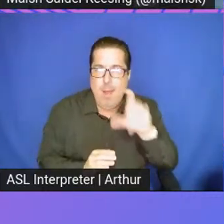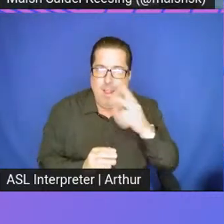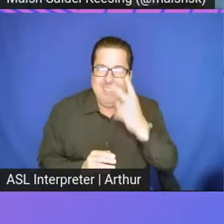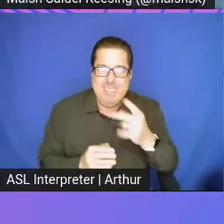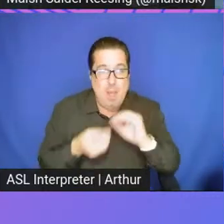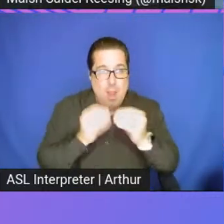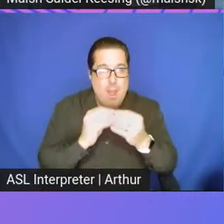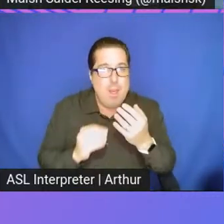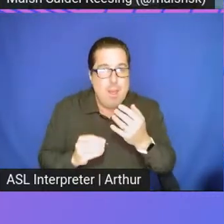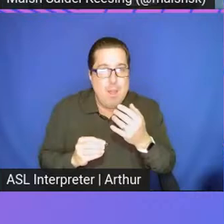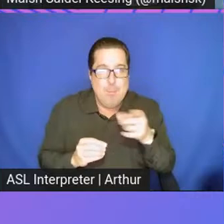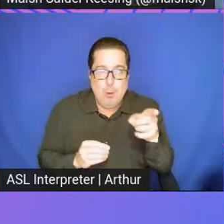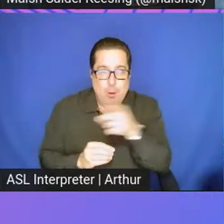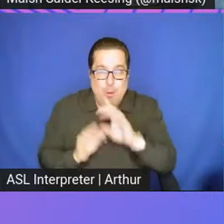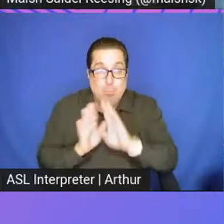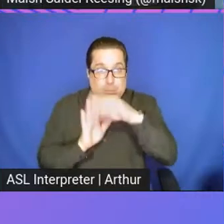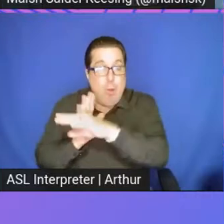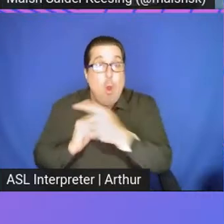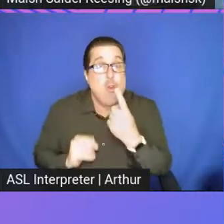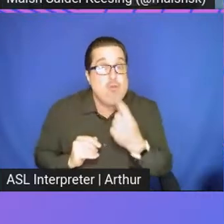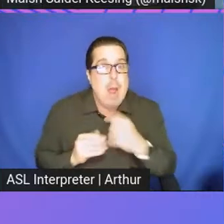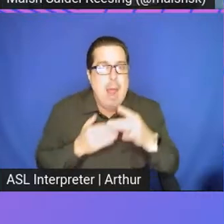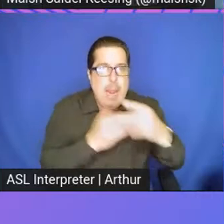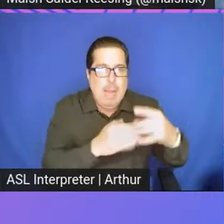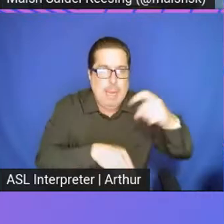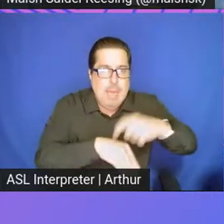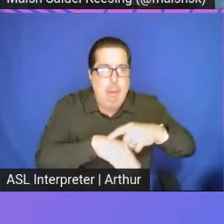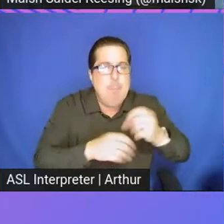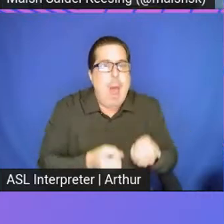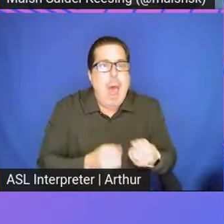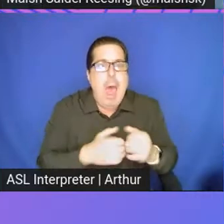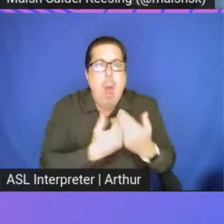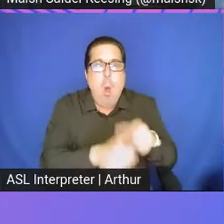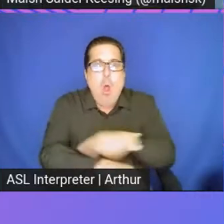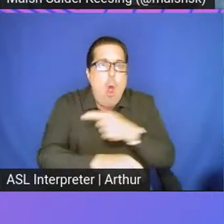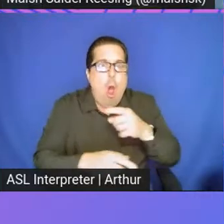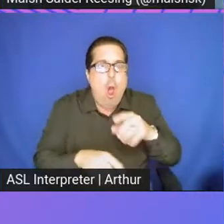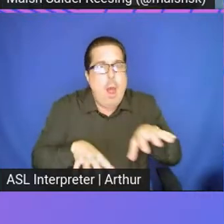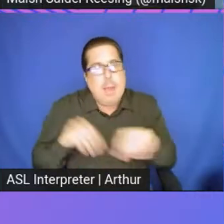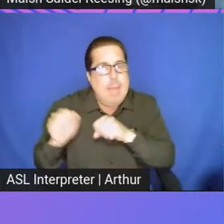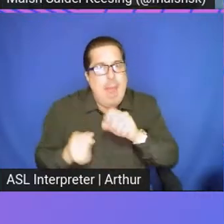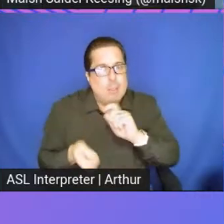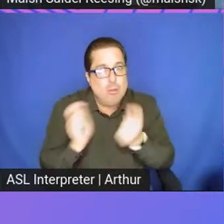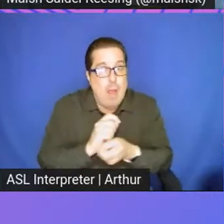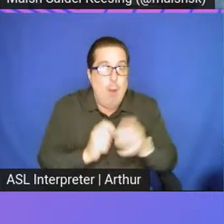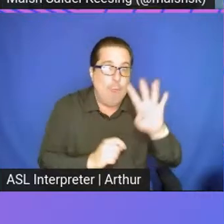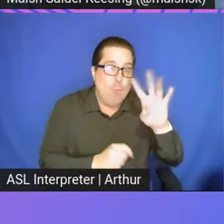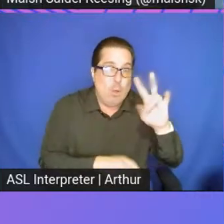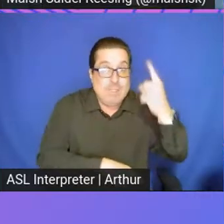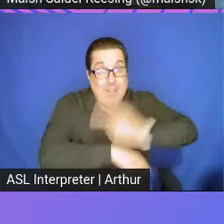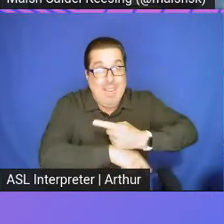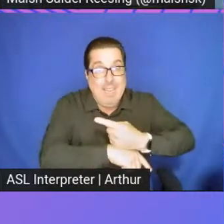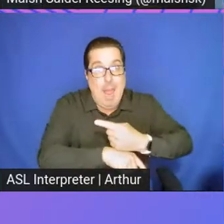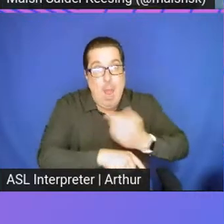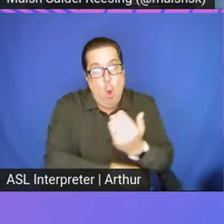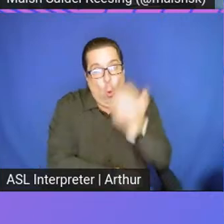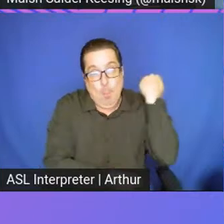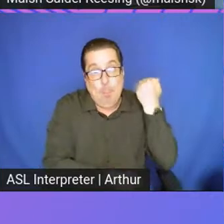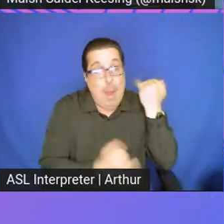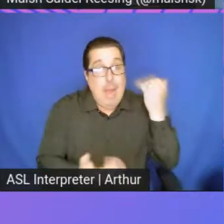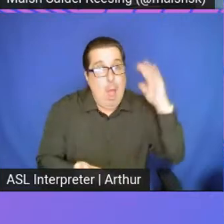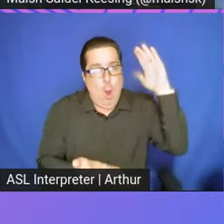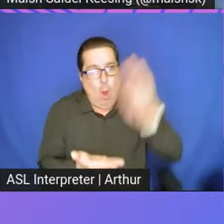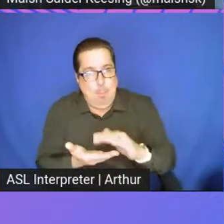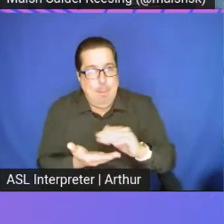is lead time. How long did it take for changes? We're seeing 47 days. That's now actually around 10 is